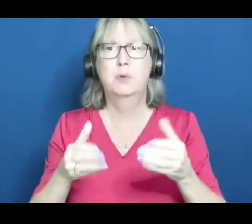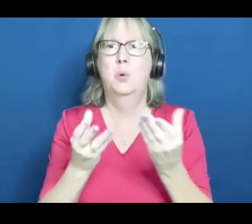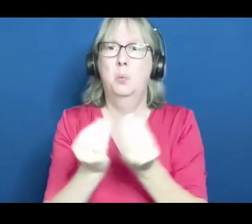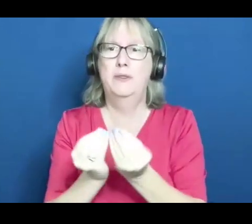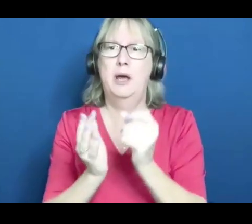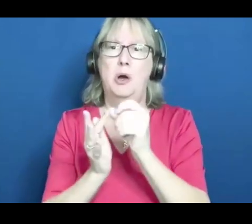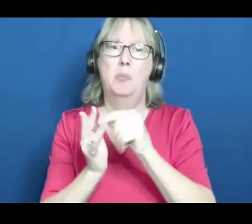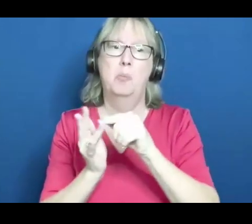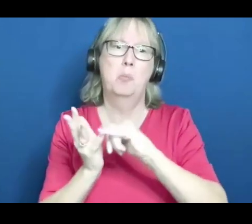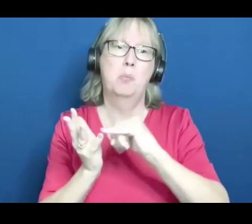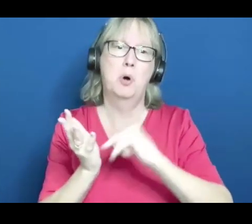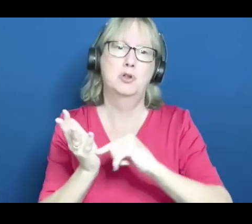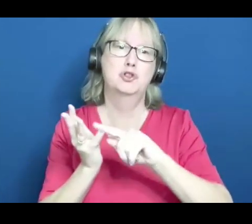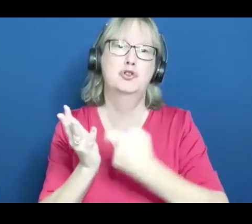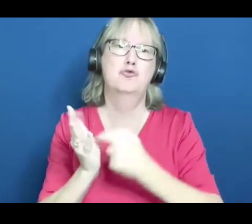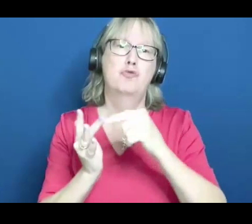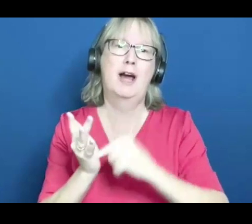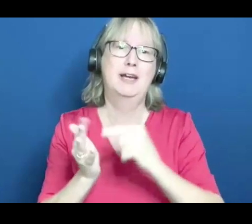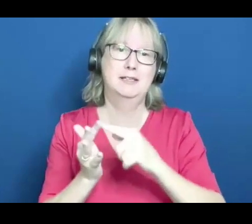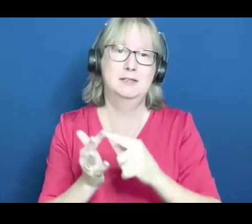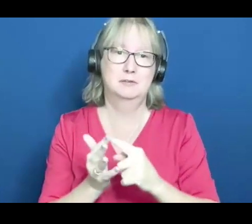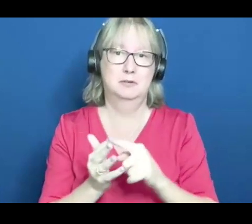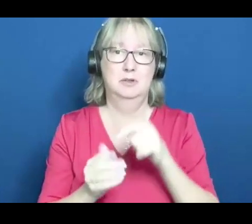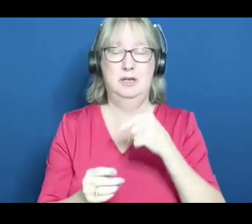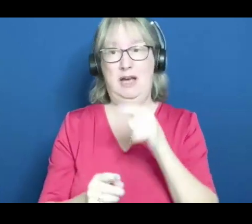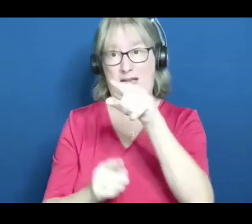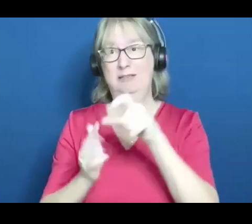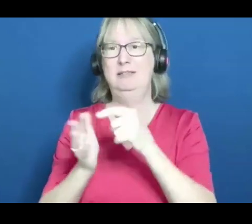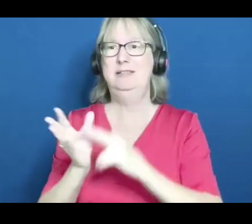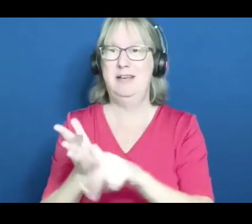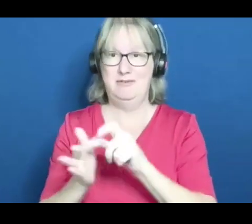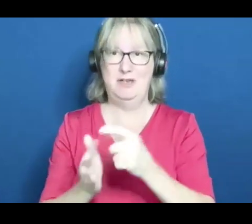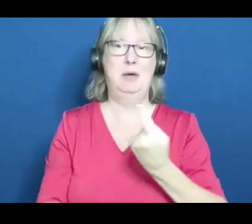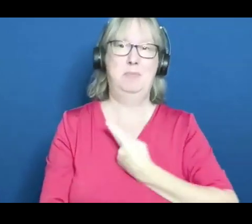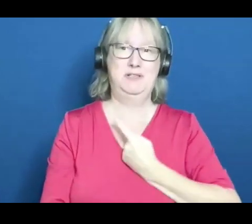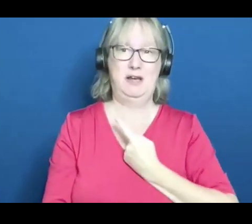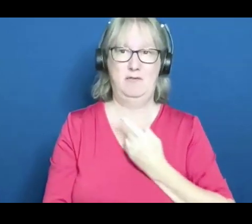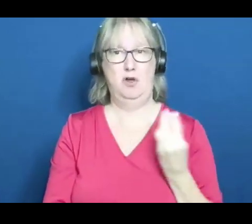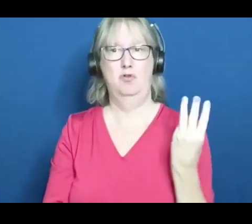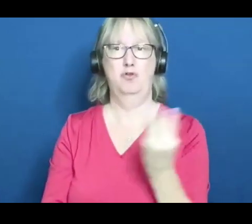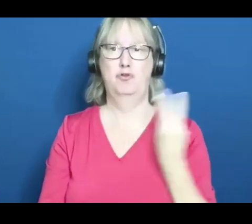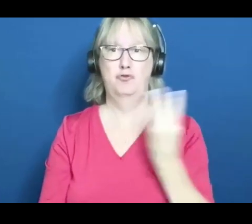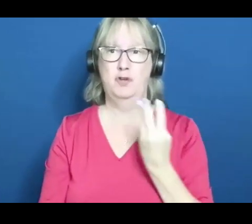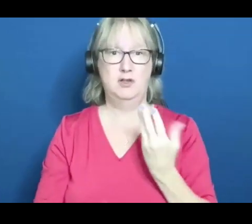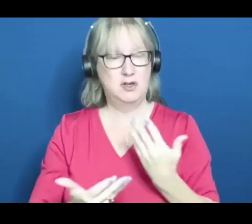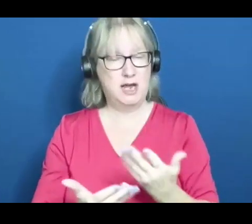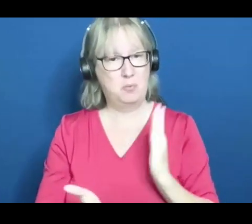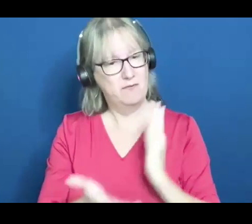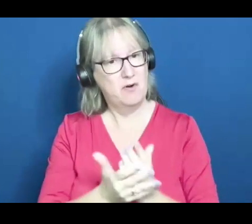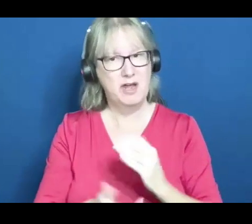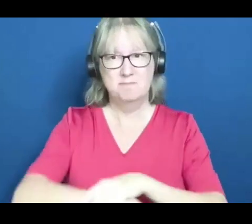Posturite and with ourselves and David in particular, and we're really quite excited about this